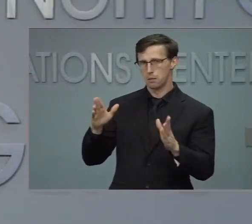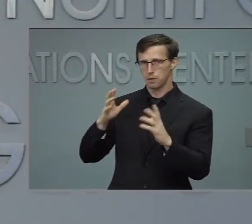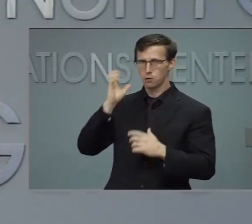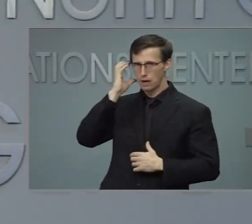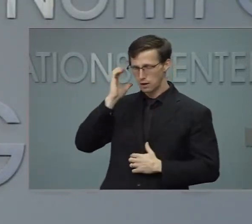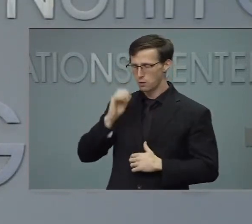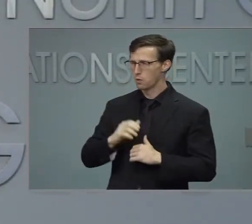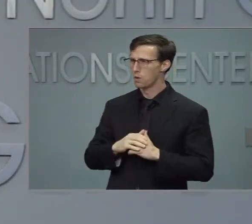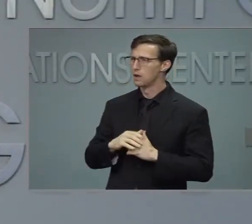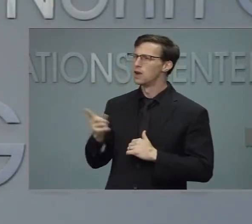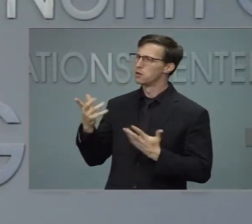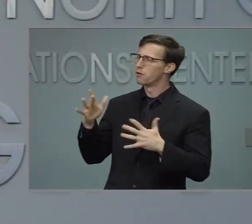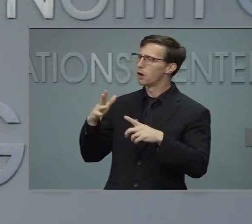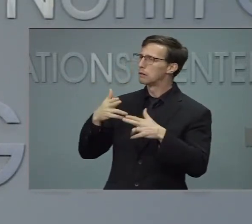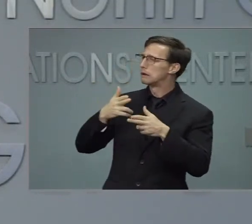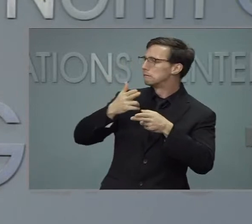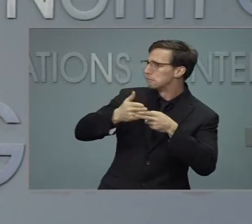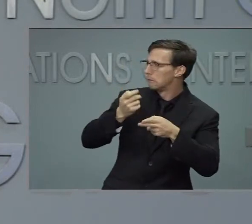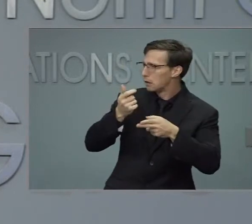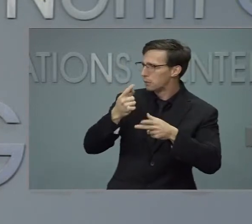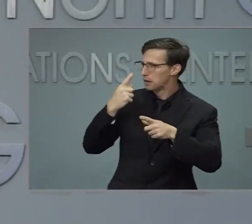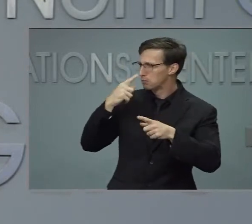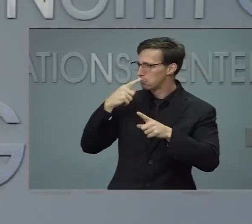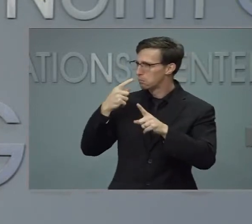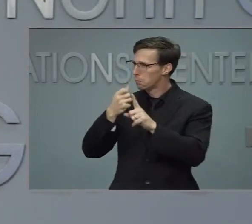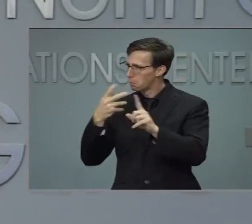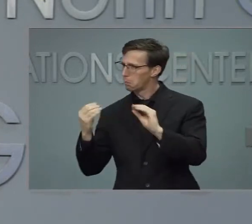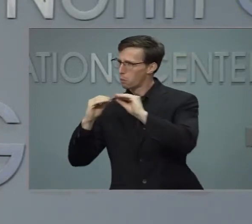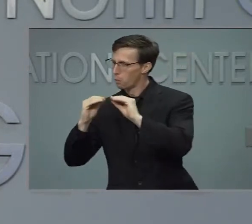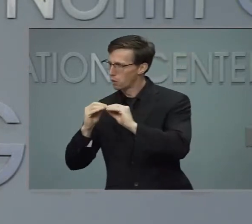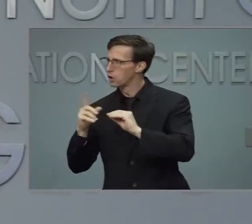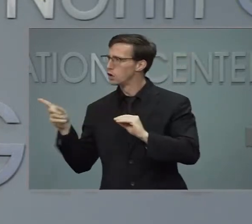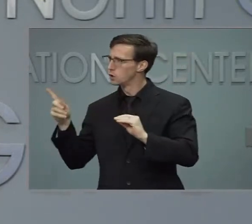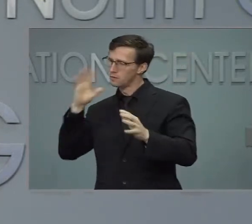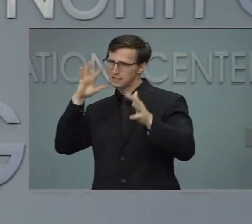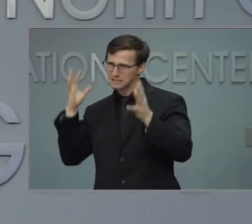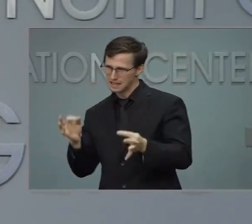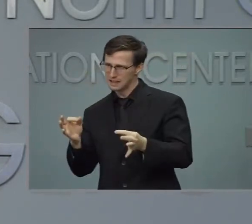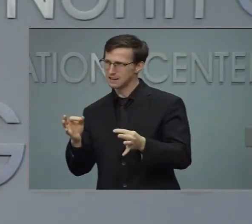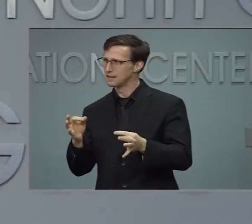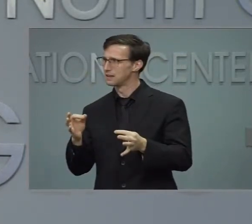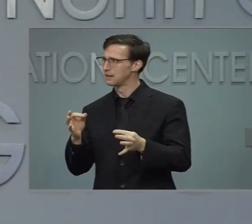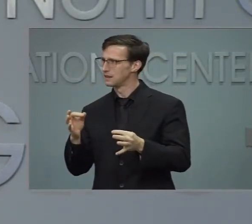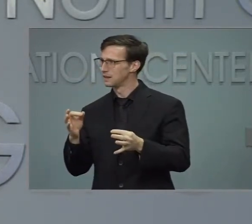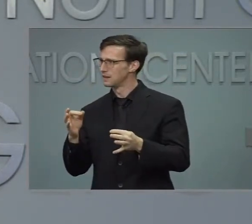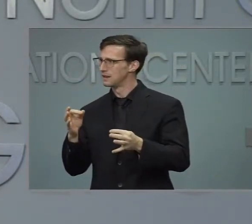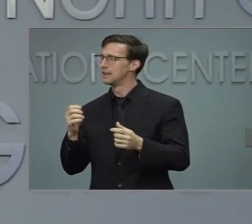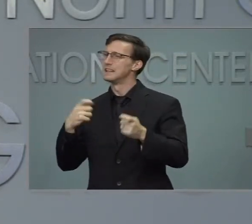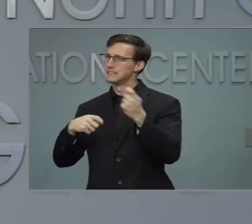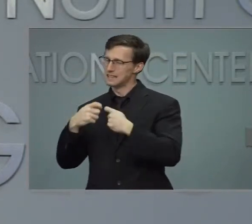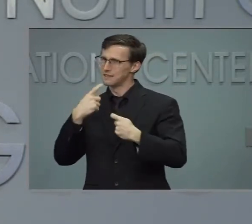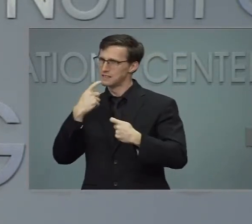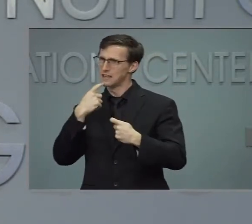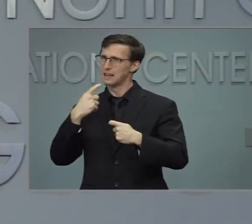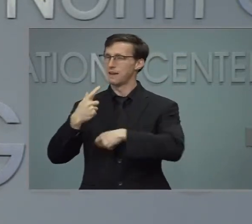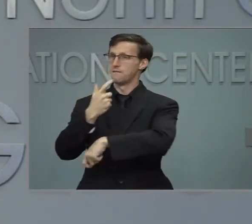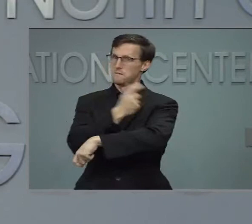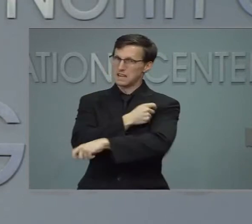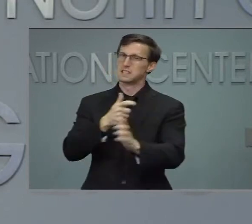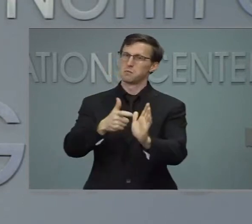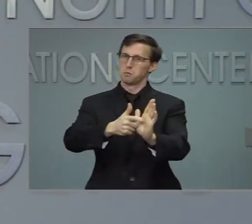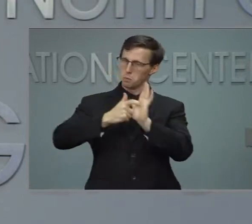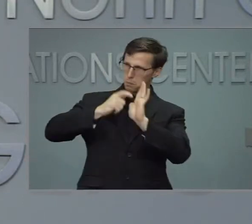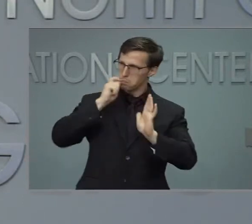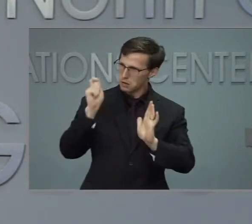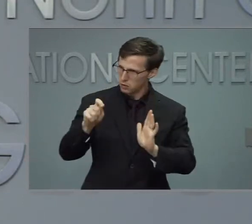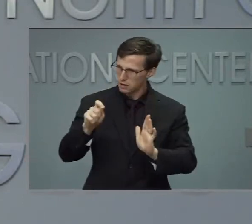had as to deciding to go with a verification as opposed to a vaccine requirement for these, for the